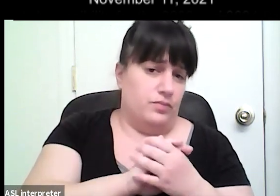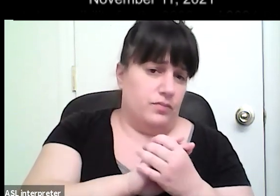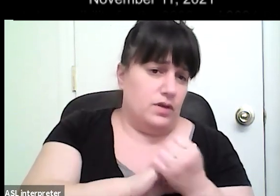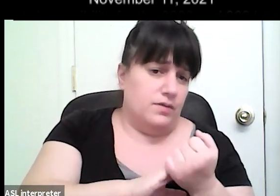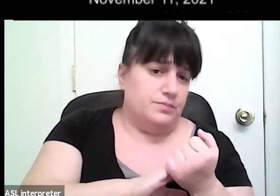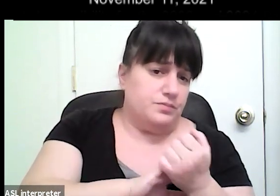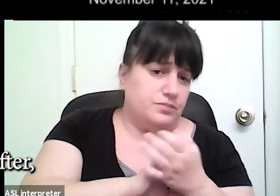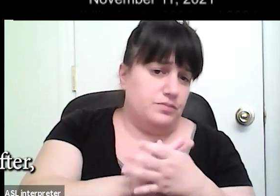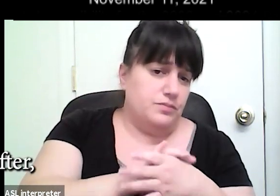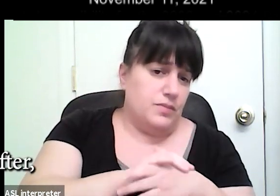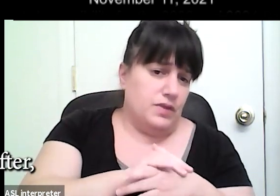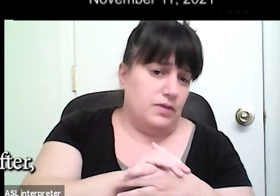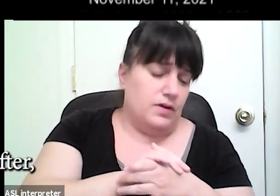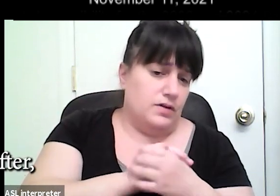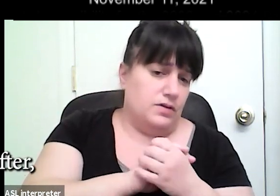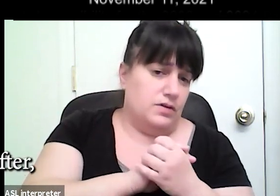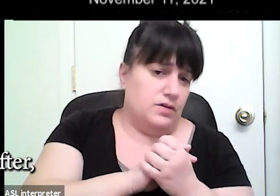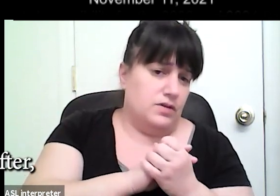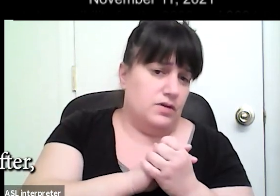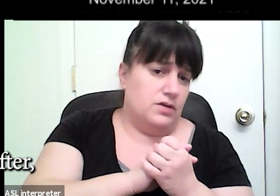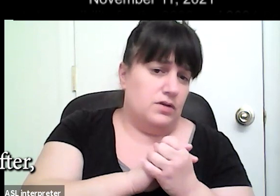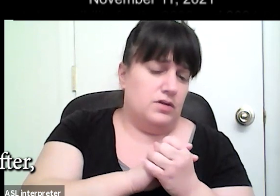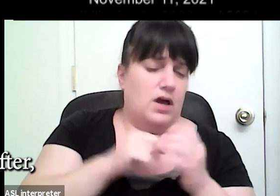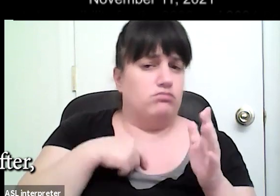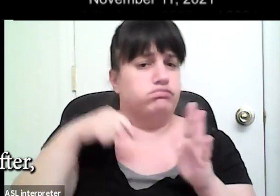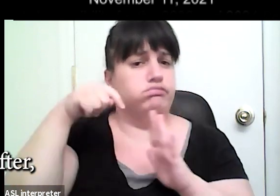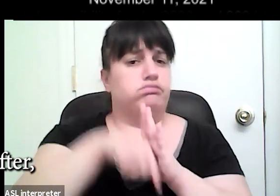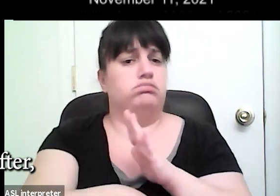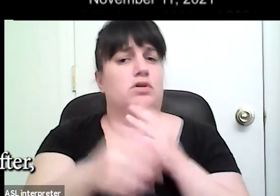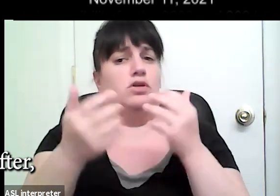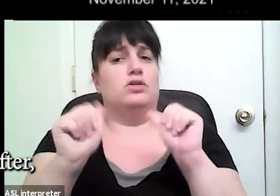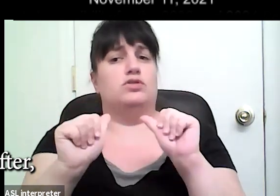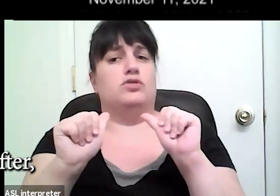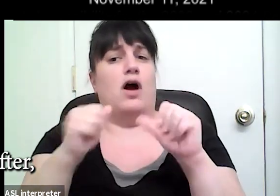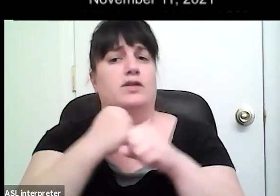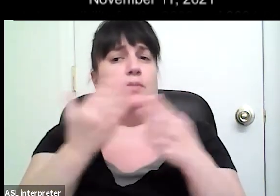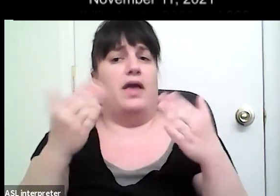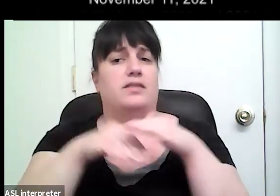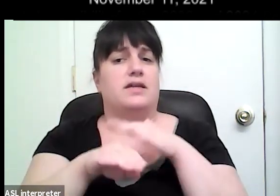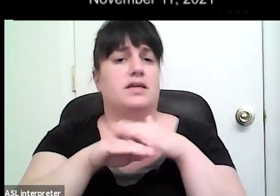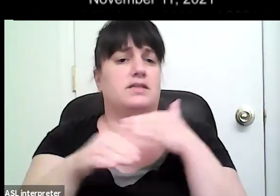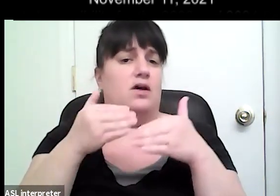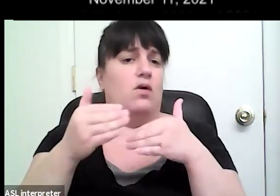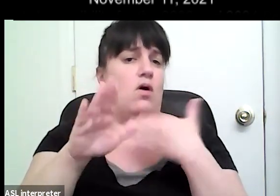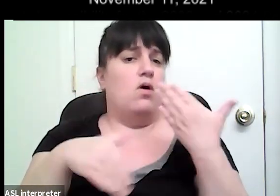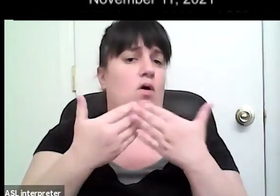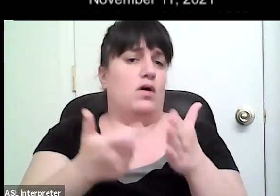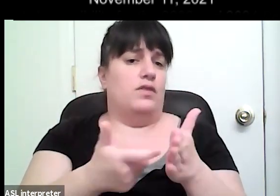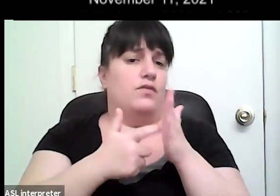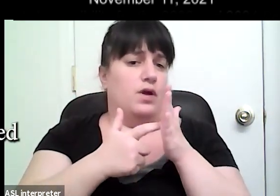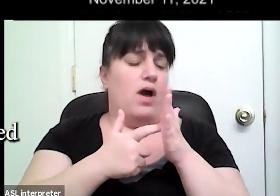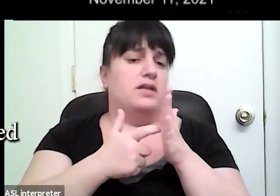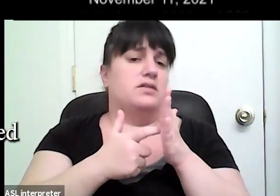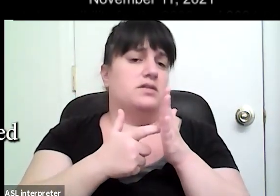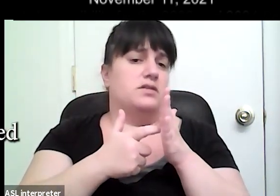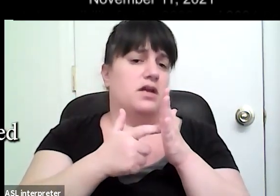satellites. I went further into the madness of trying to make things accessible after, all of the requests and